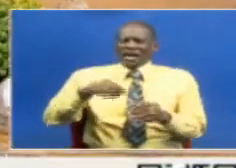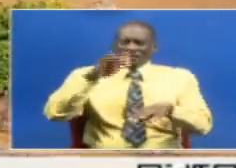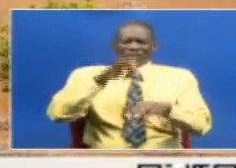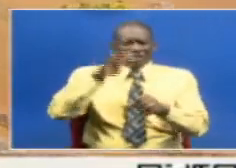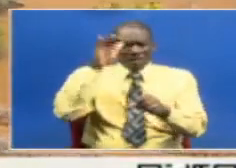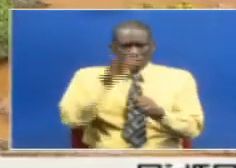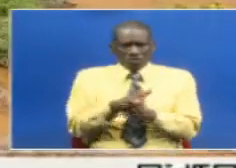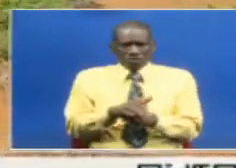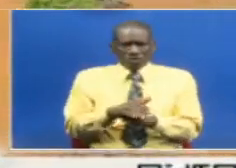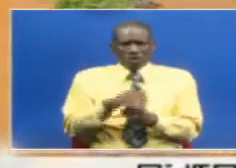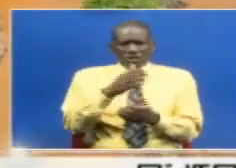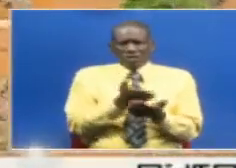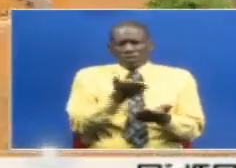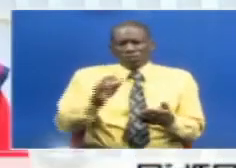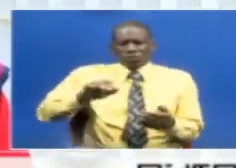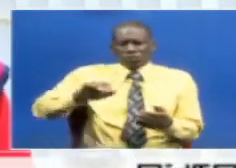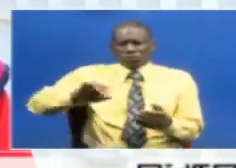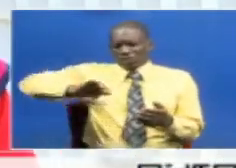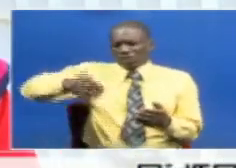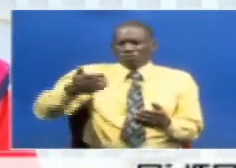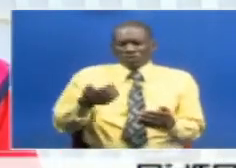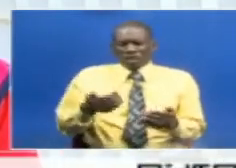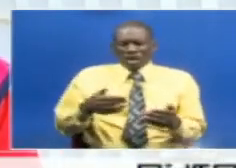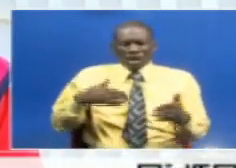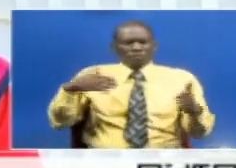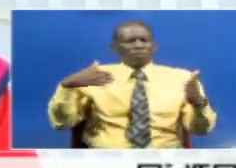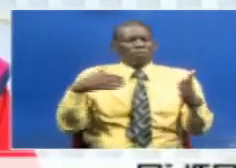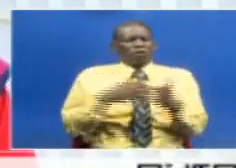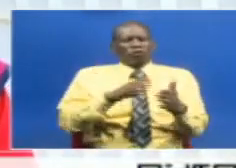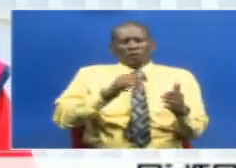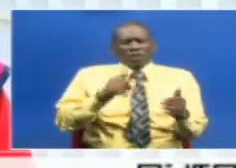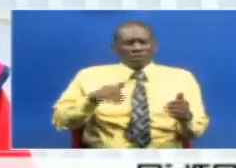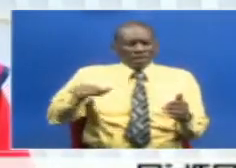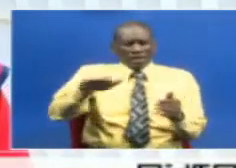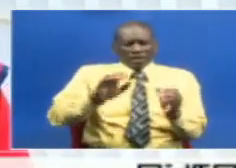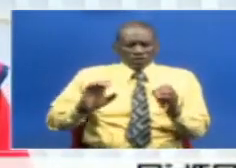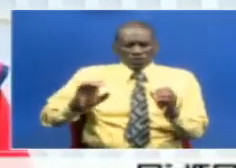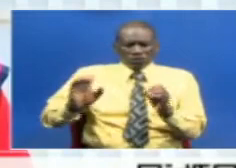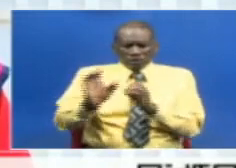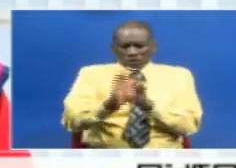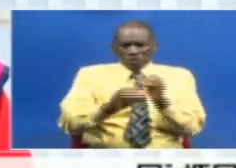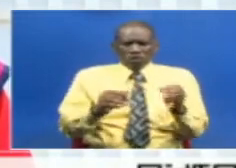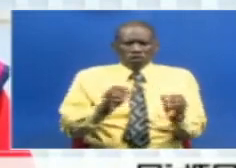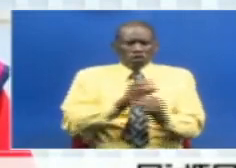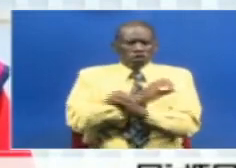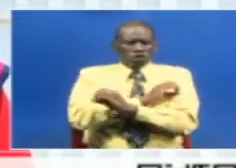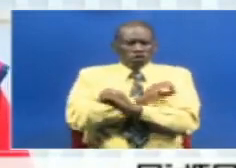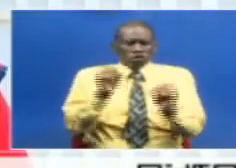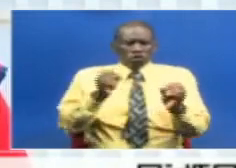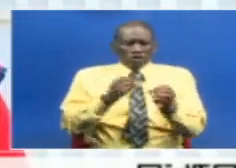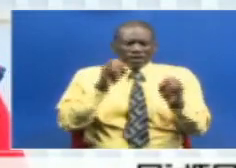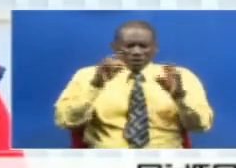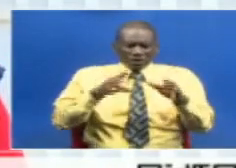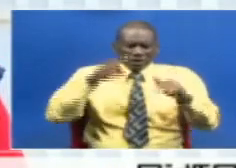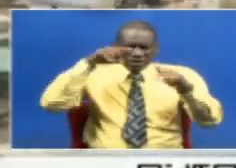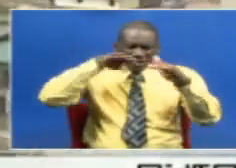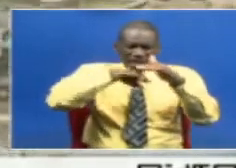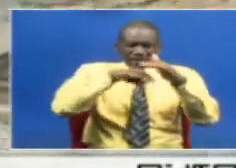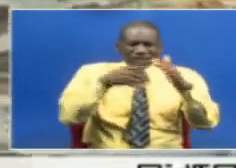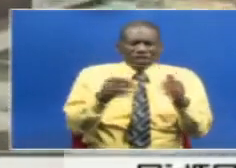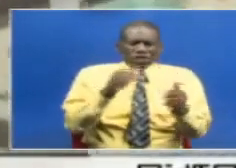those towns have been completely cut off from the rest of the country, which means that there is no supply getting in and no one moving